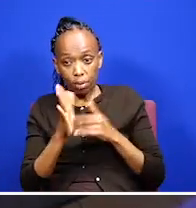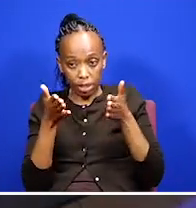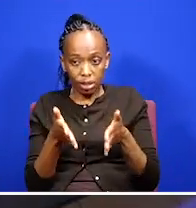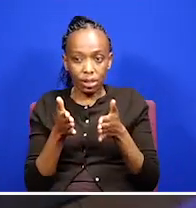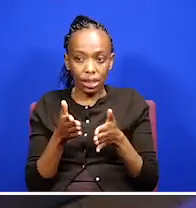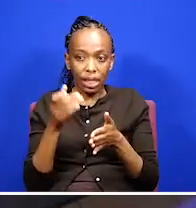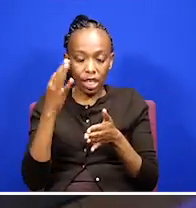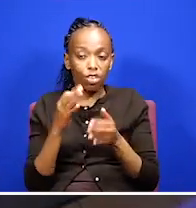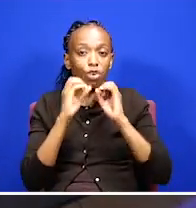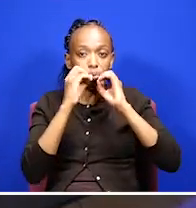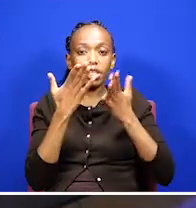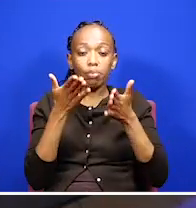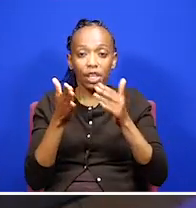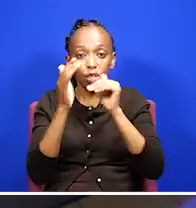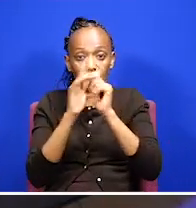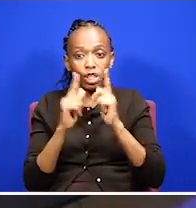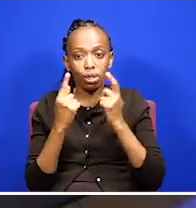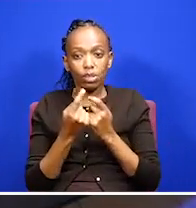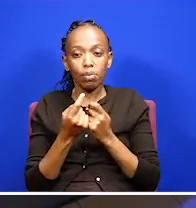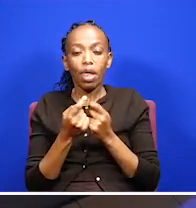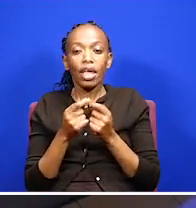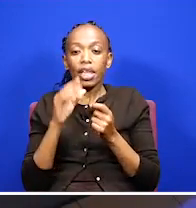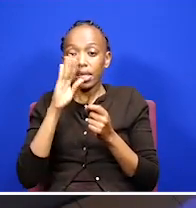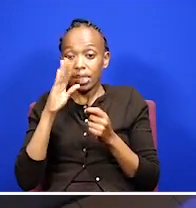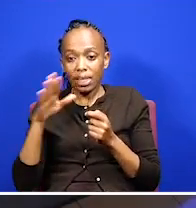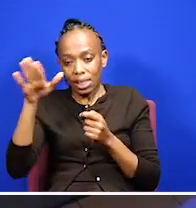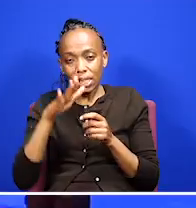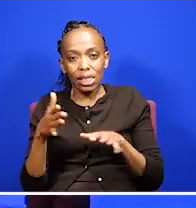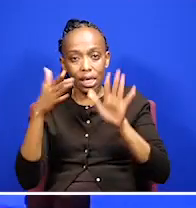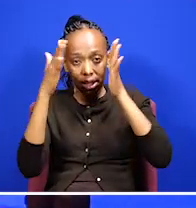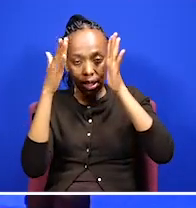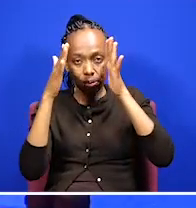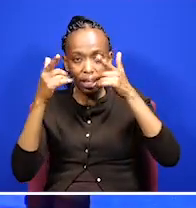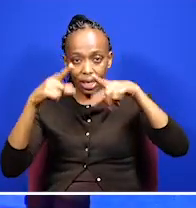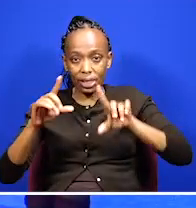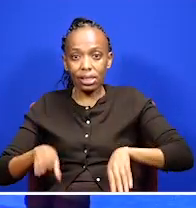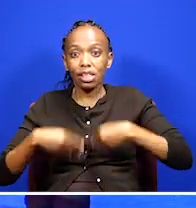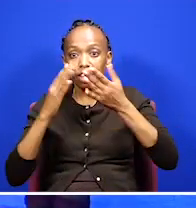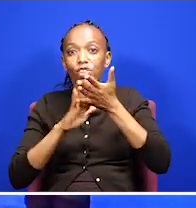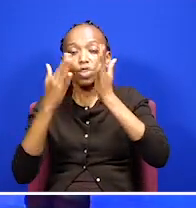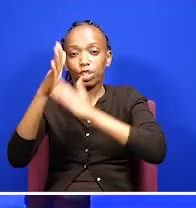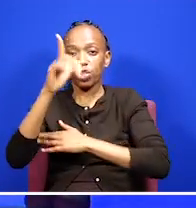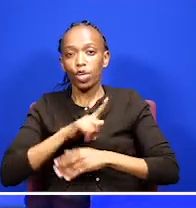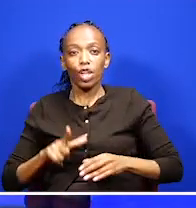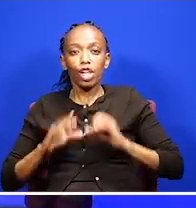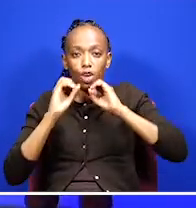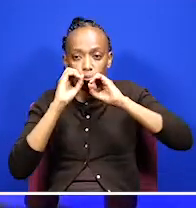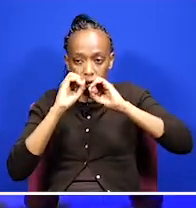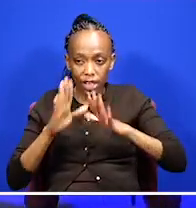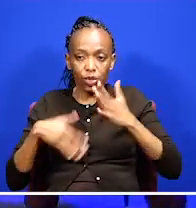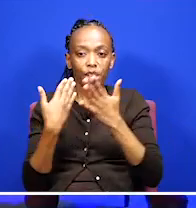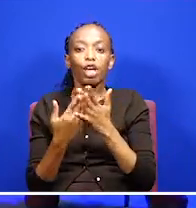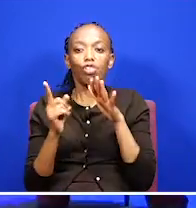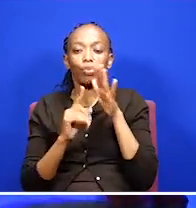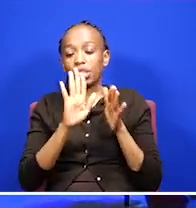today. And if you've been blessed by this worship team, just in the chats there, put your hands together and let's give glory to God. The Lord bless you and thank you for